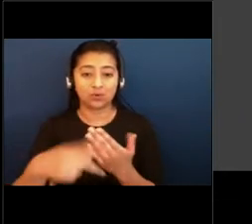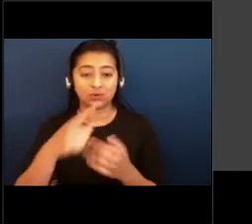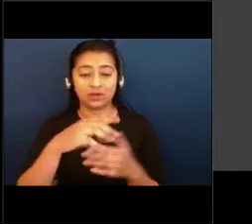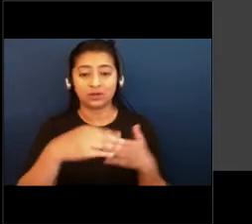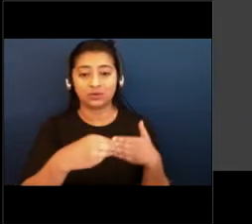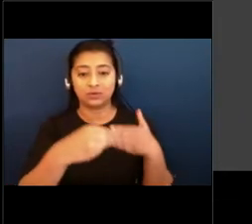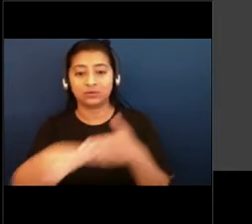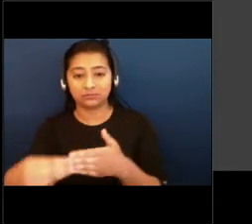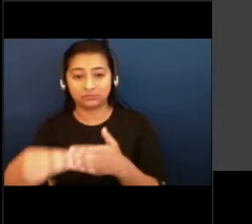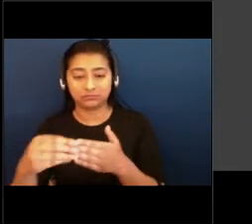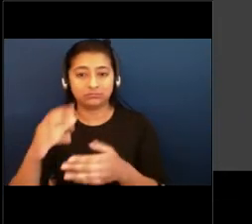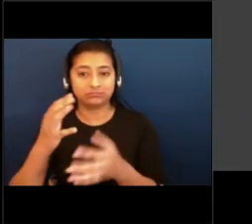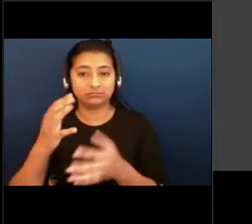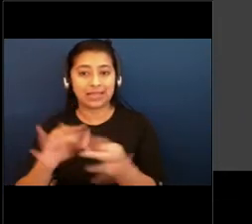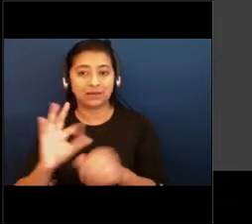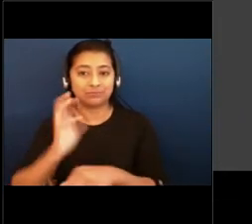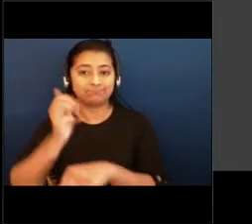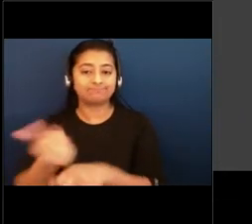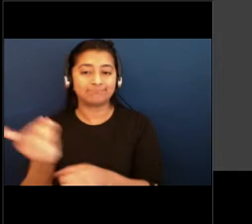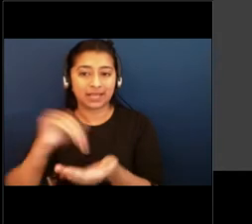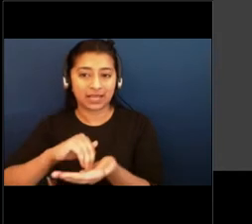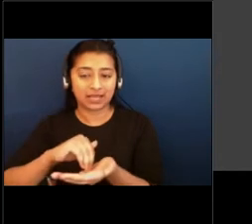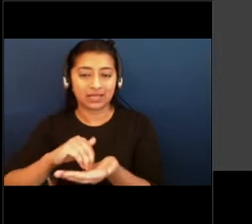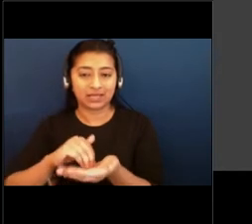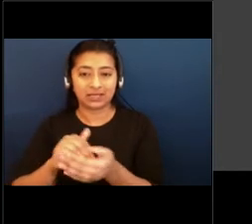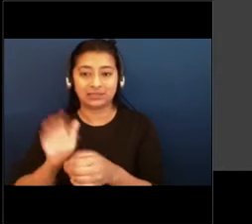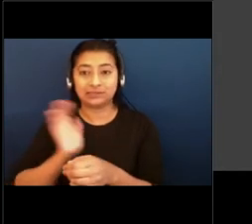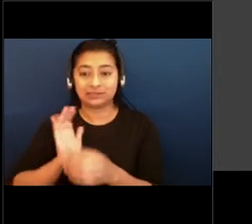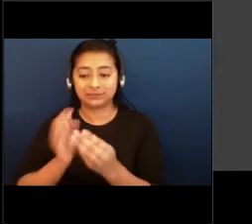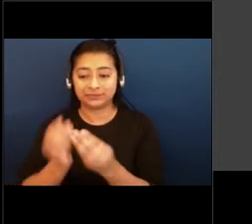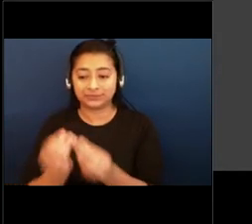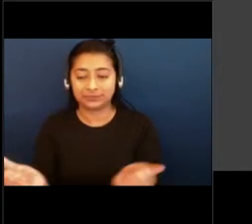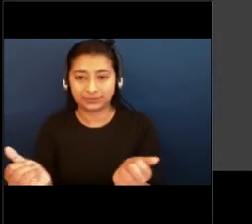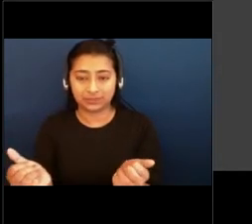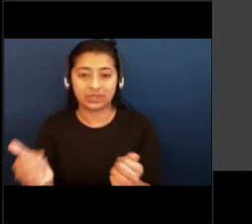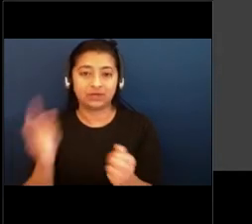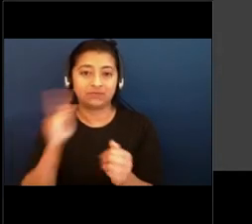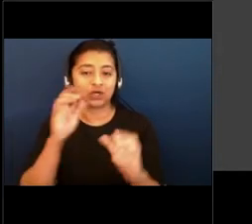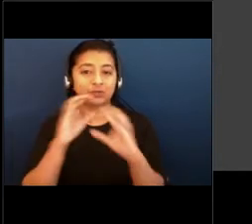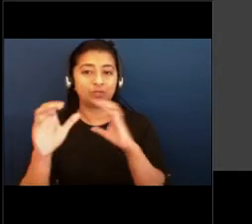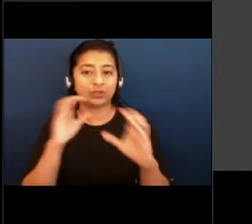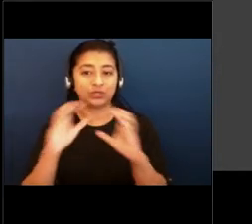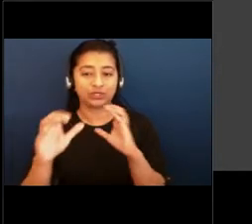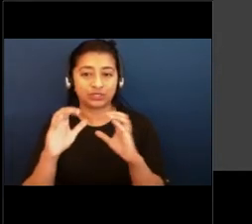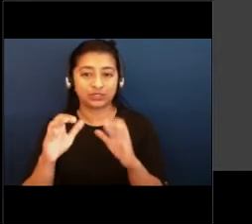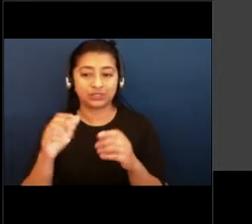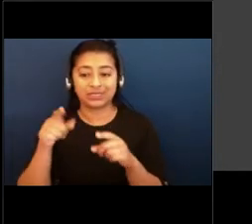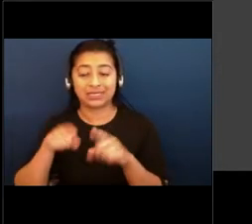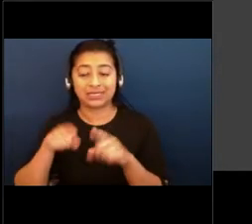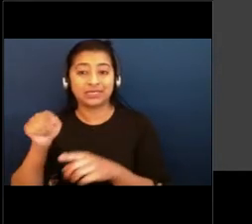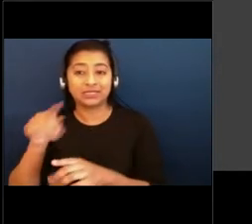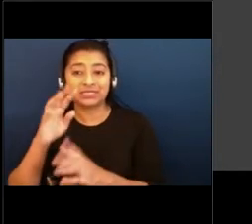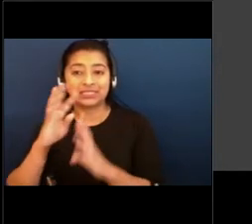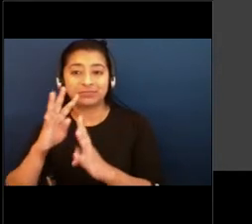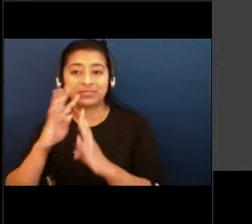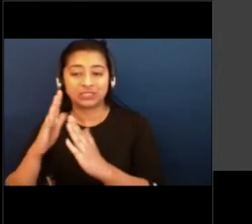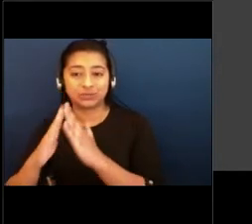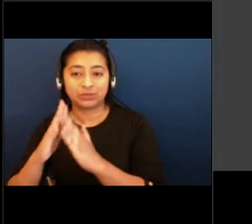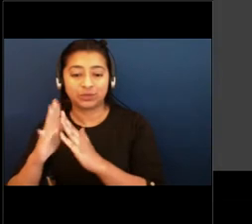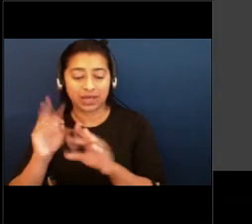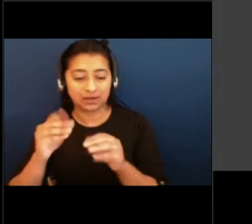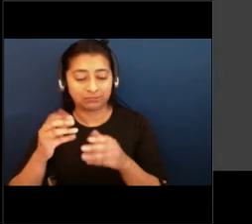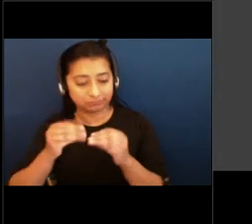in reestablishing a language that has ceased being the language of communication in the speech community and bringing it back into